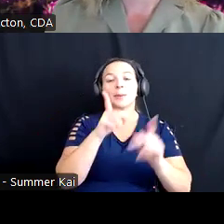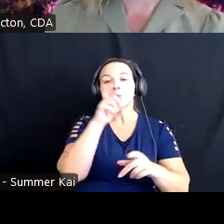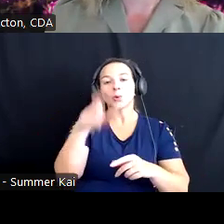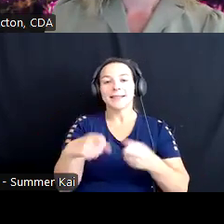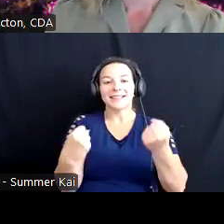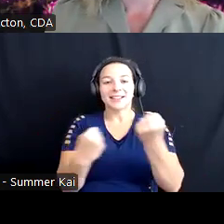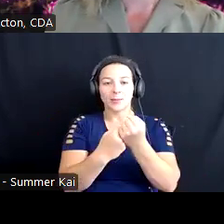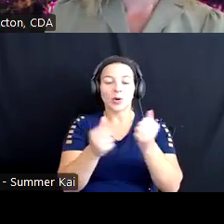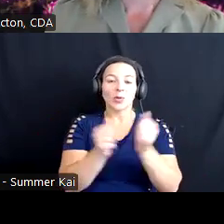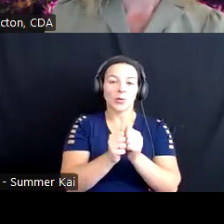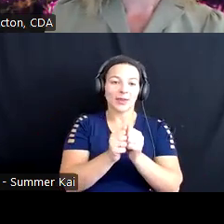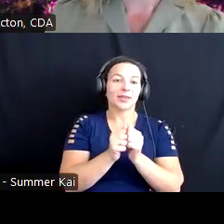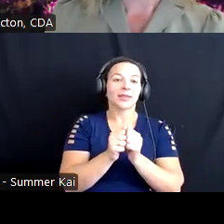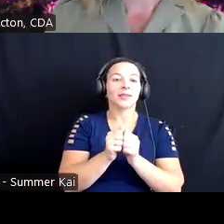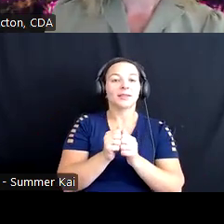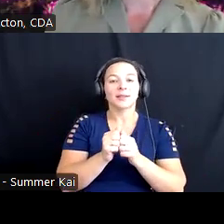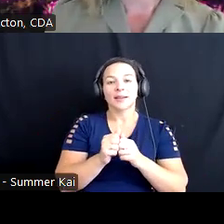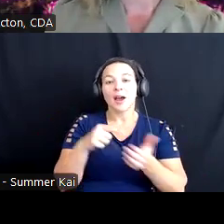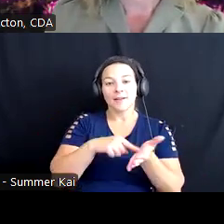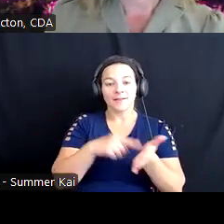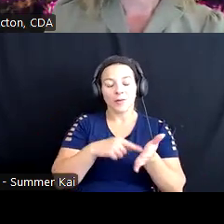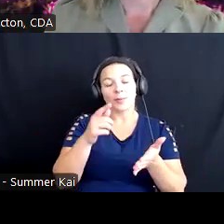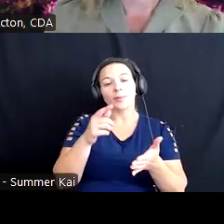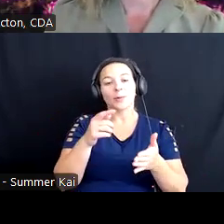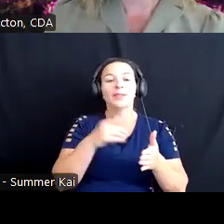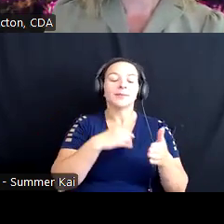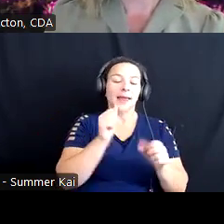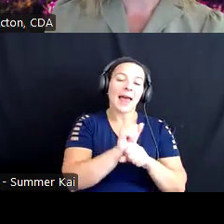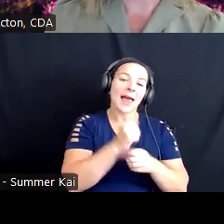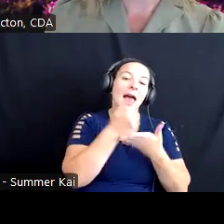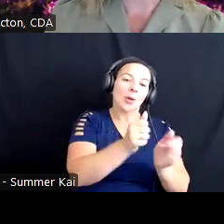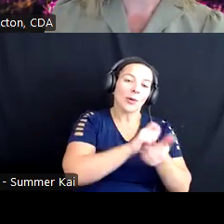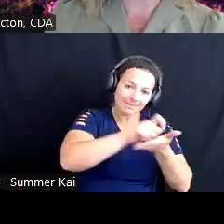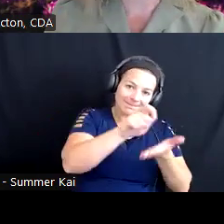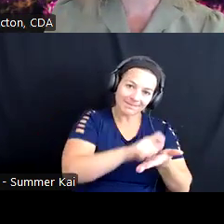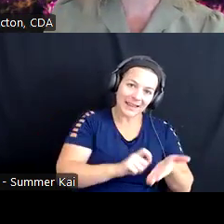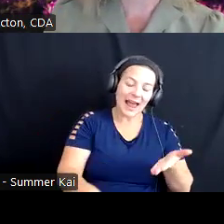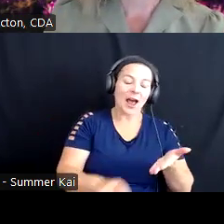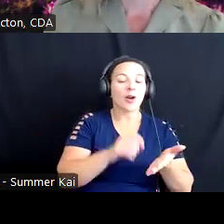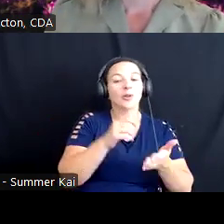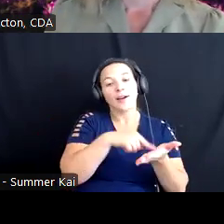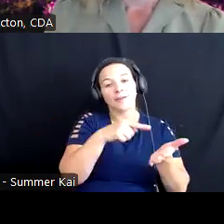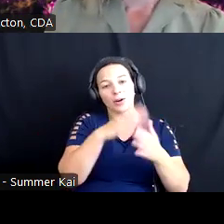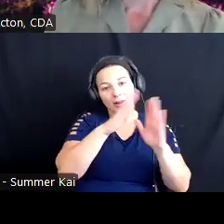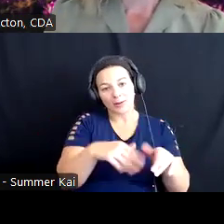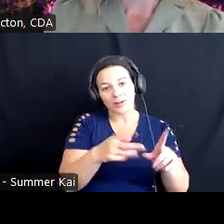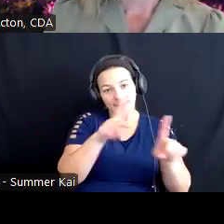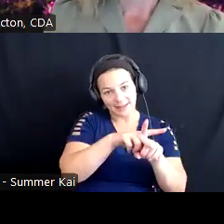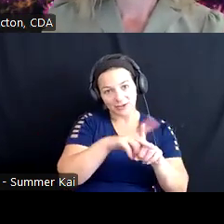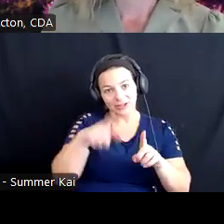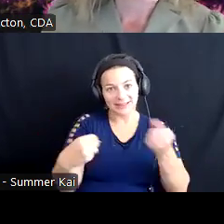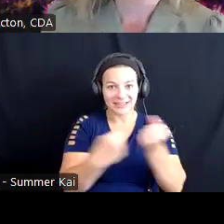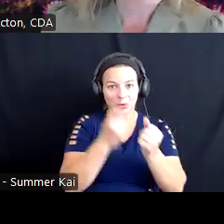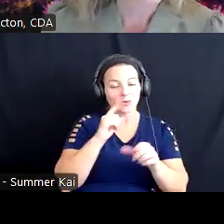with completing affordable housing application process and having support to do so. We also saw